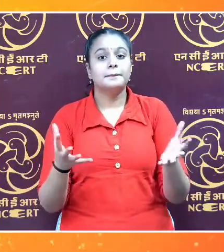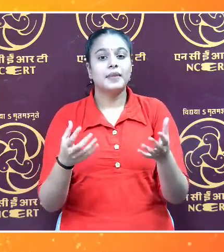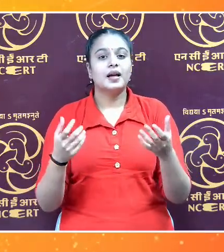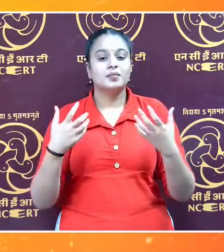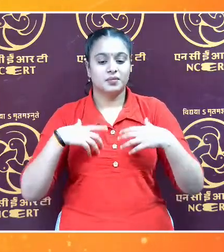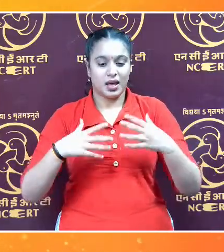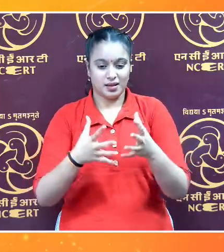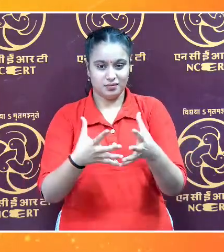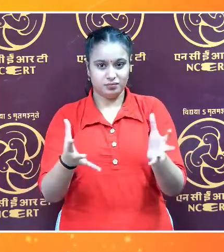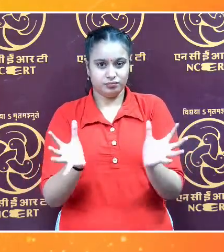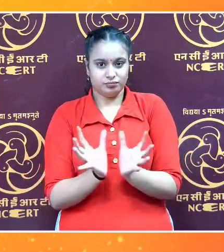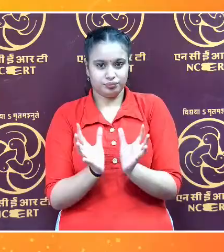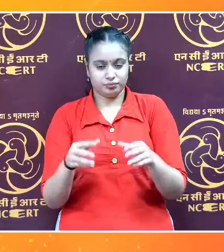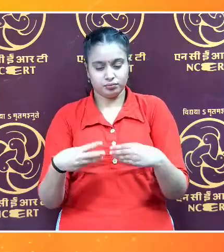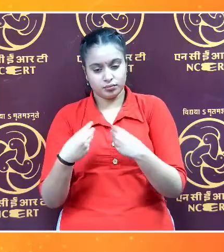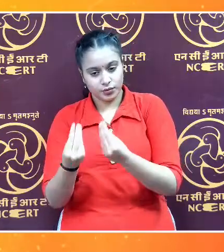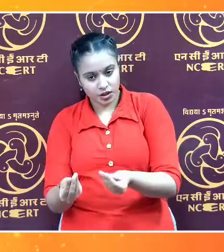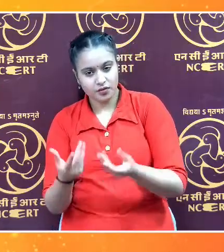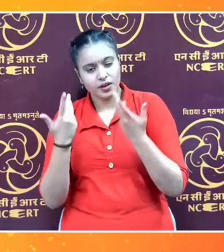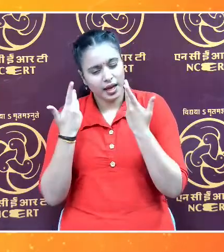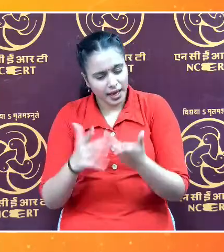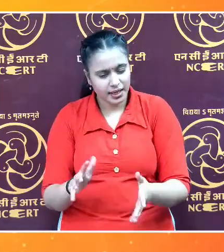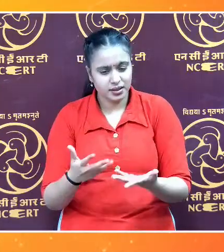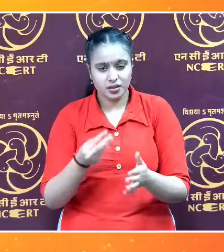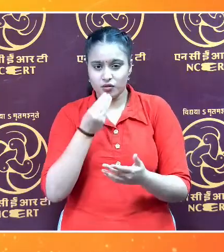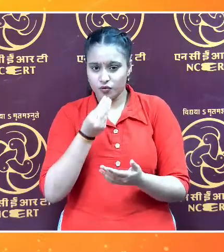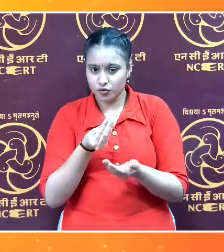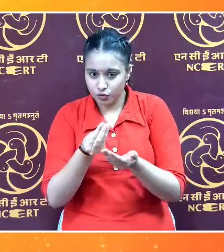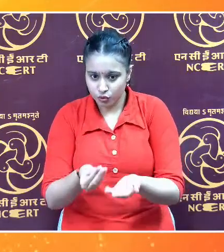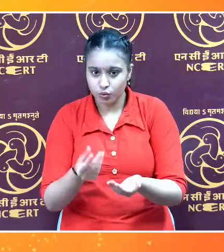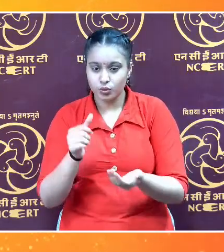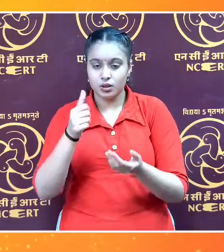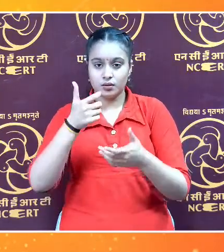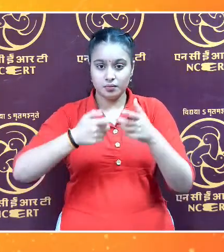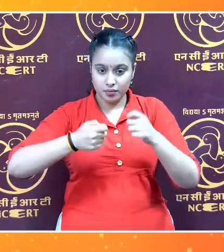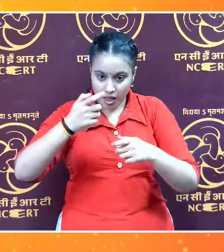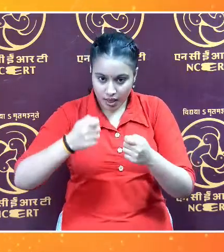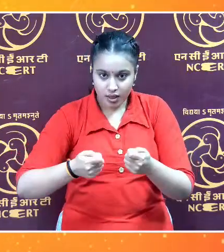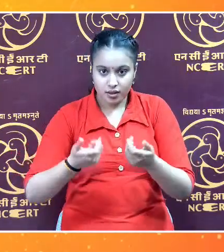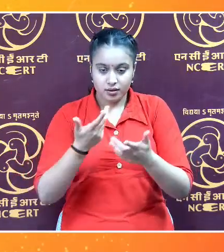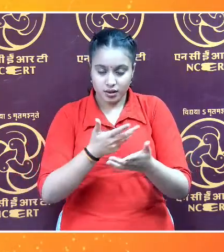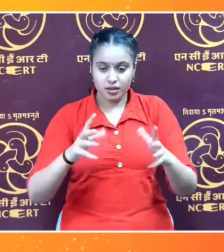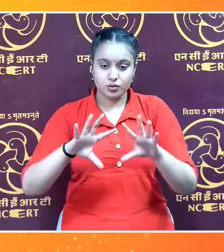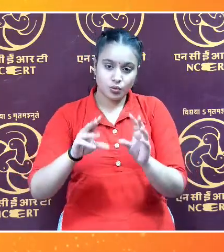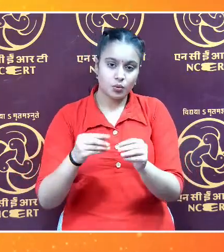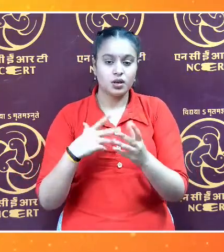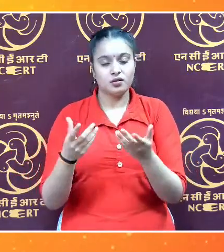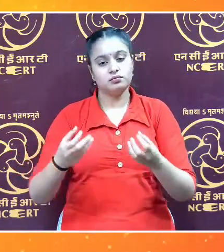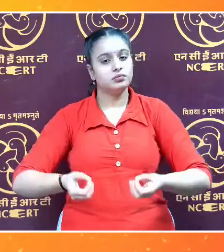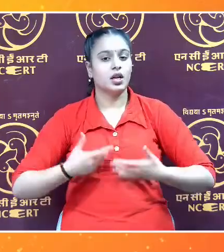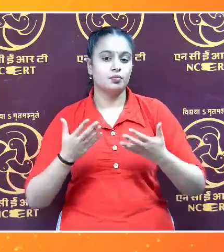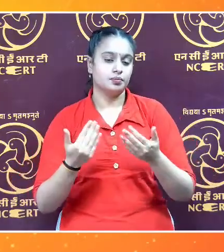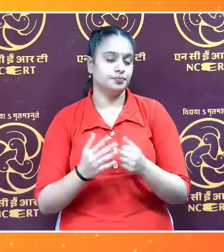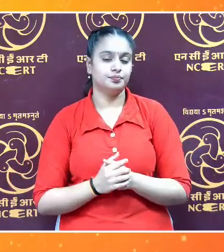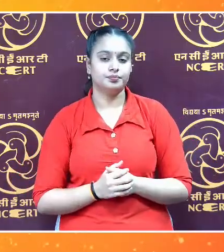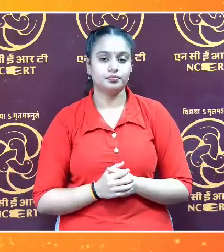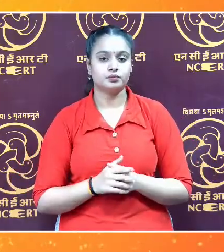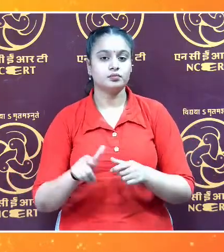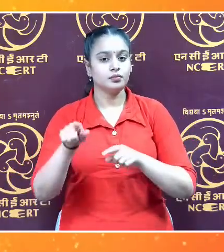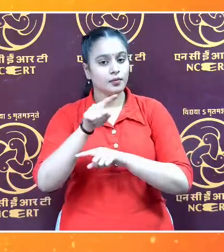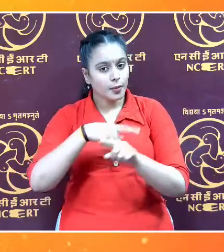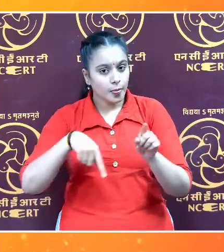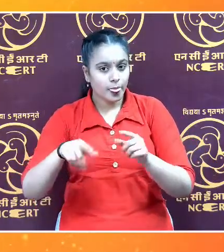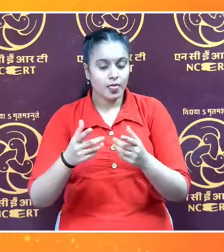good idea. You can just provide something, maybe a food, maybe some milk. These animals would be very happy with that. So we can